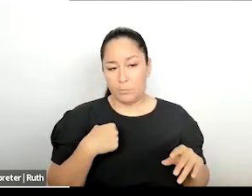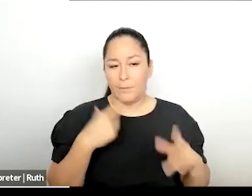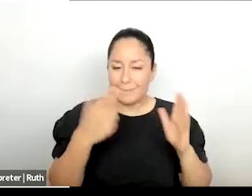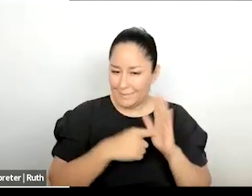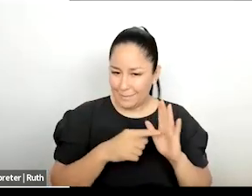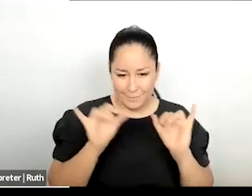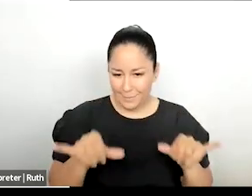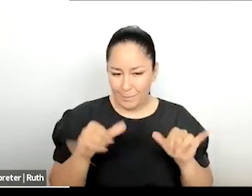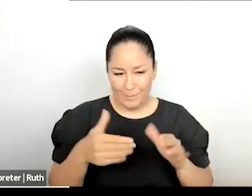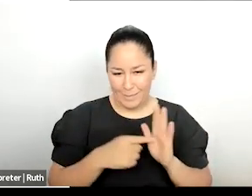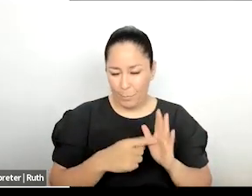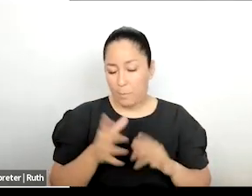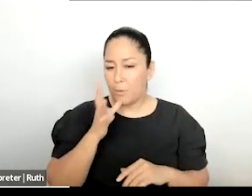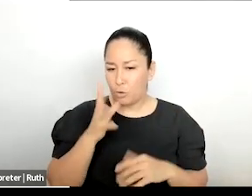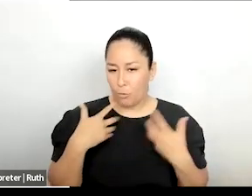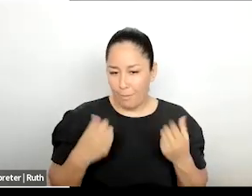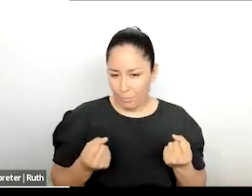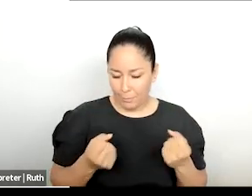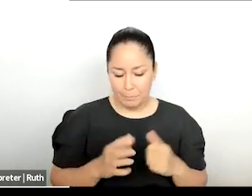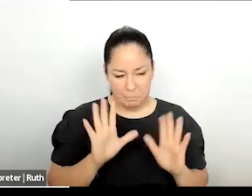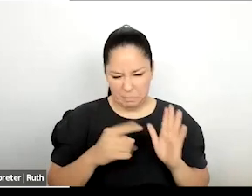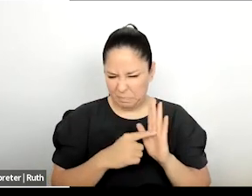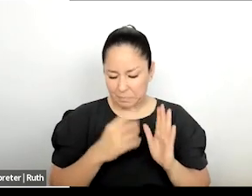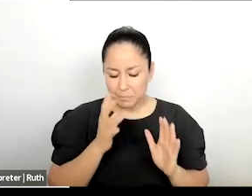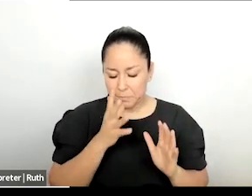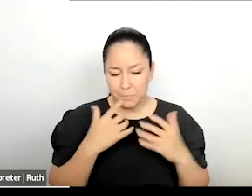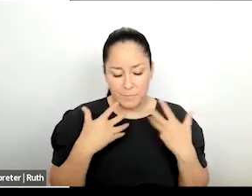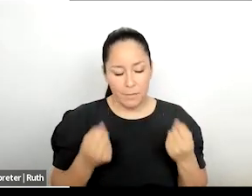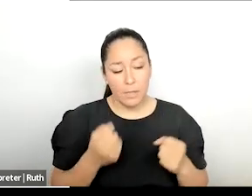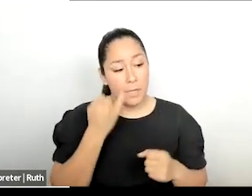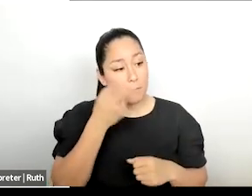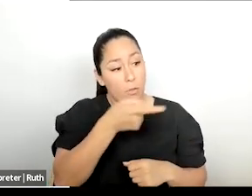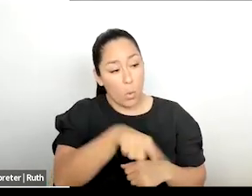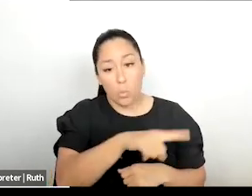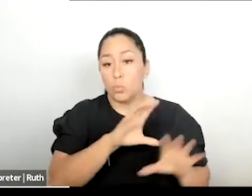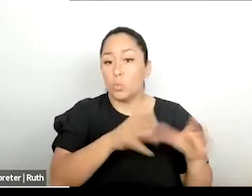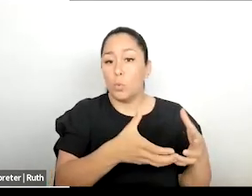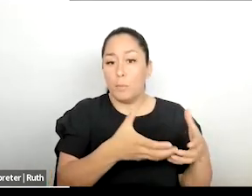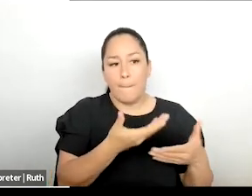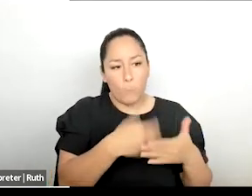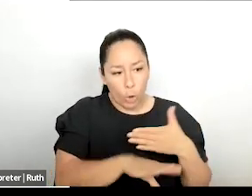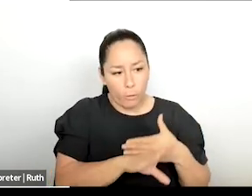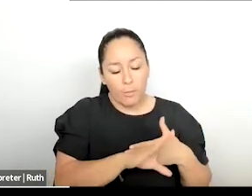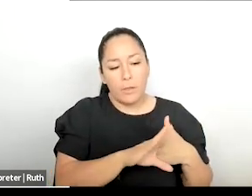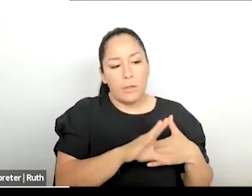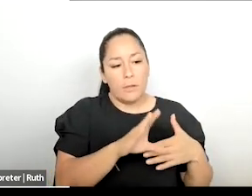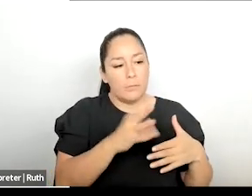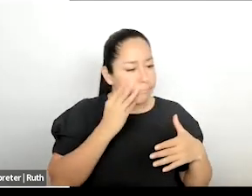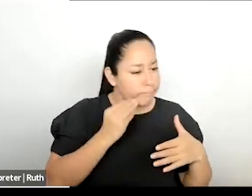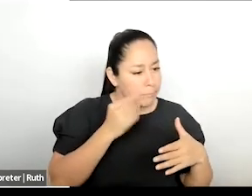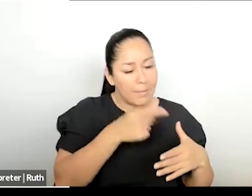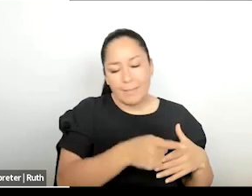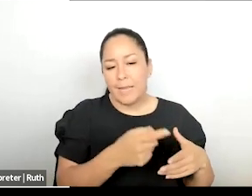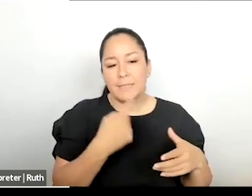example of maternal health, even if a group of birthing individuals comes together and says and